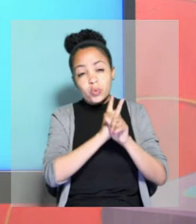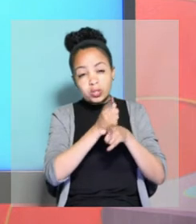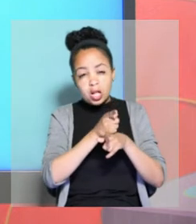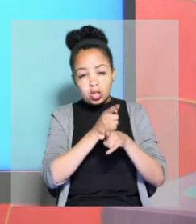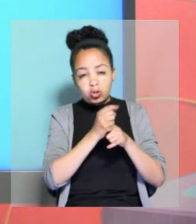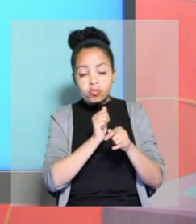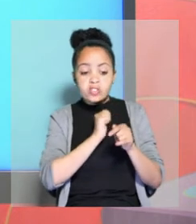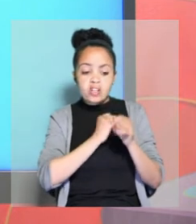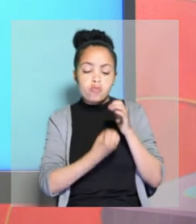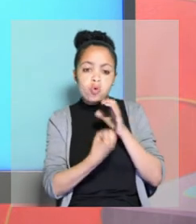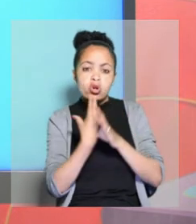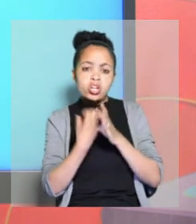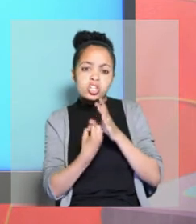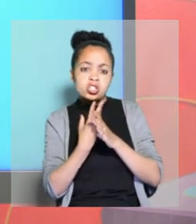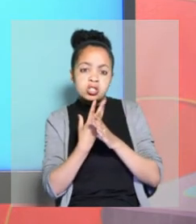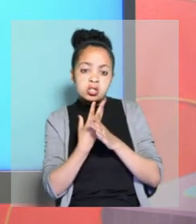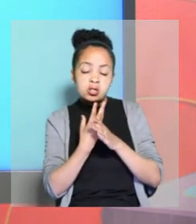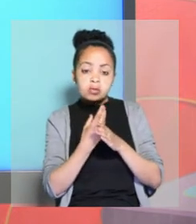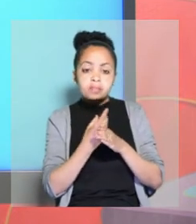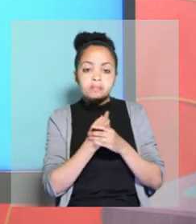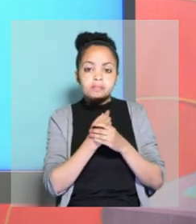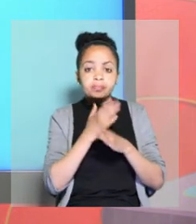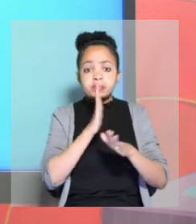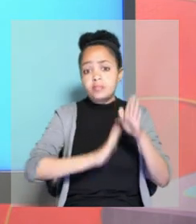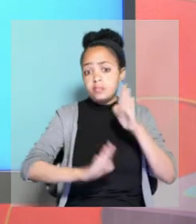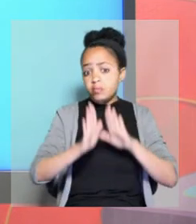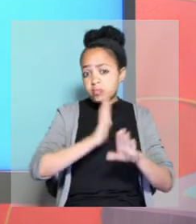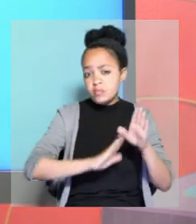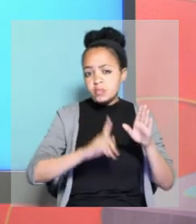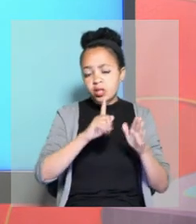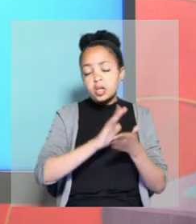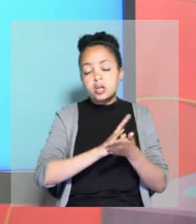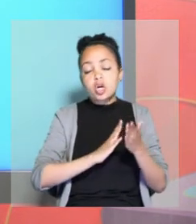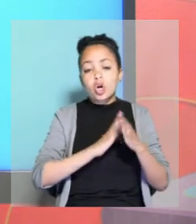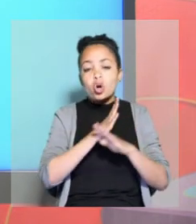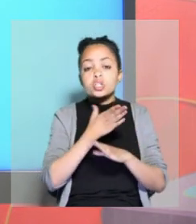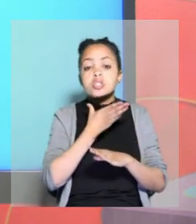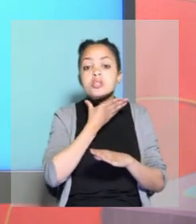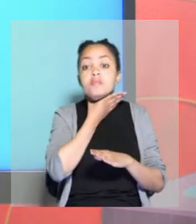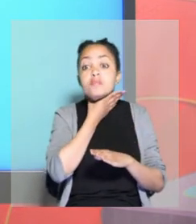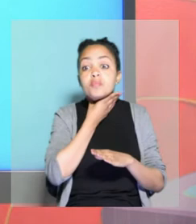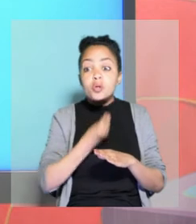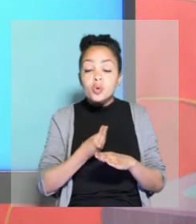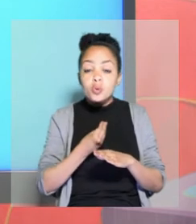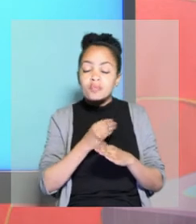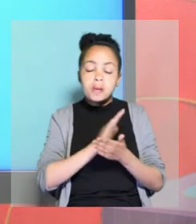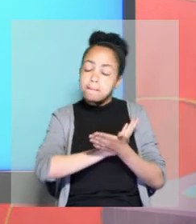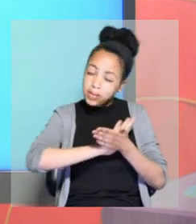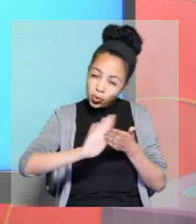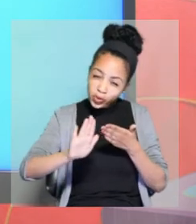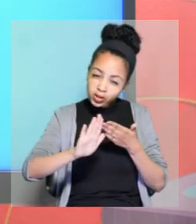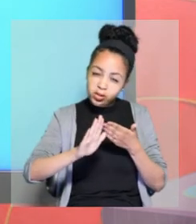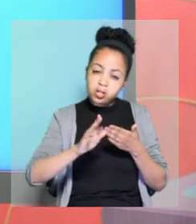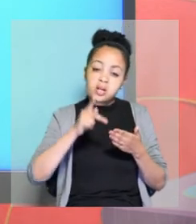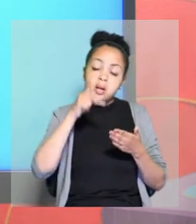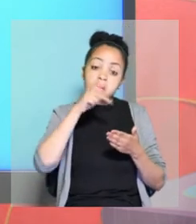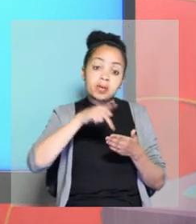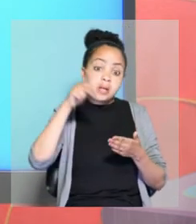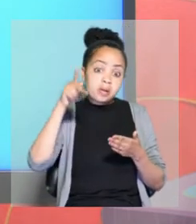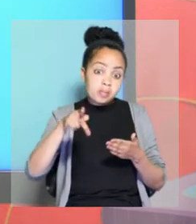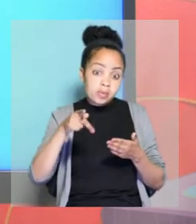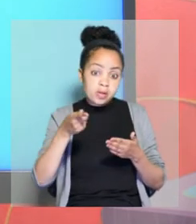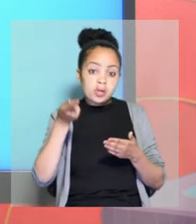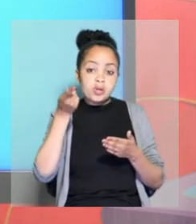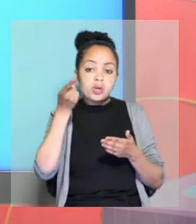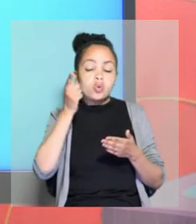self-pollination, there is offspring obtained. He crossed pure purple flower with pure